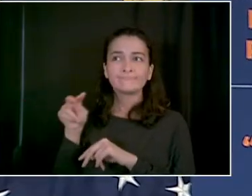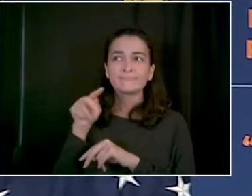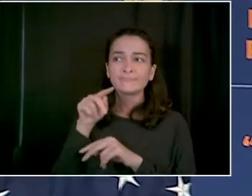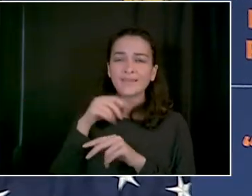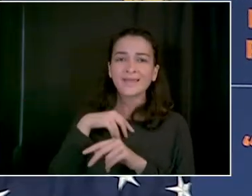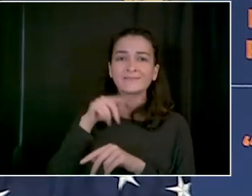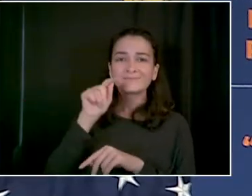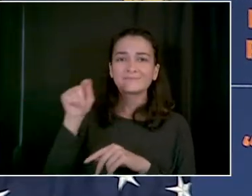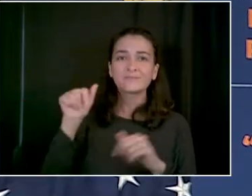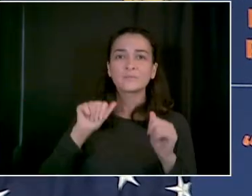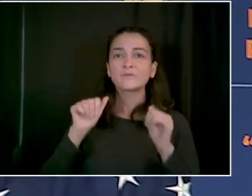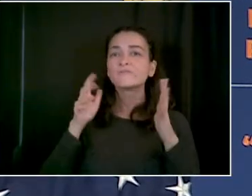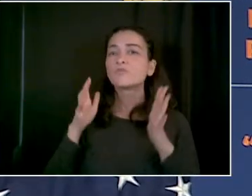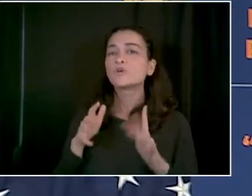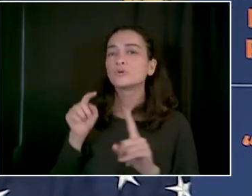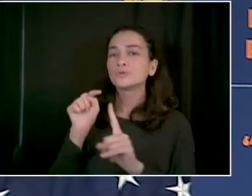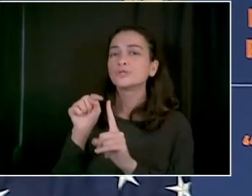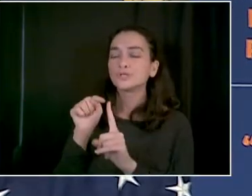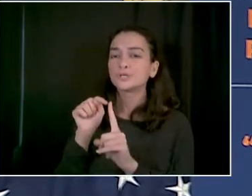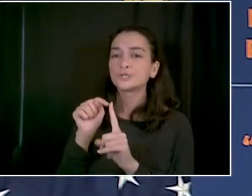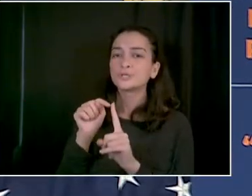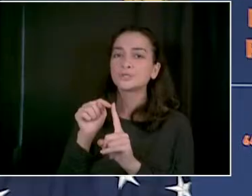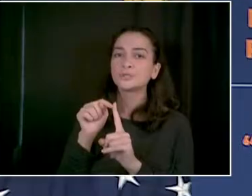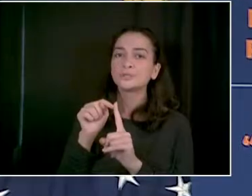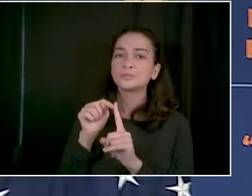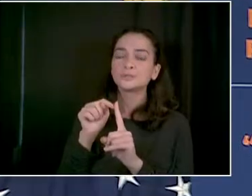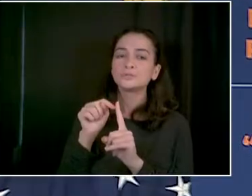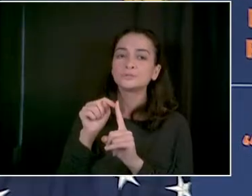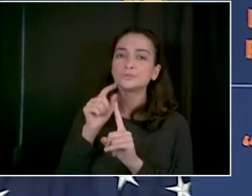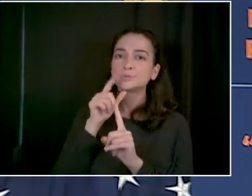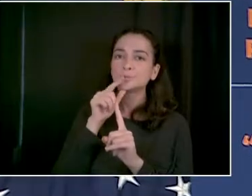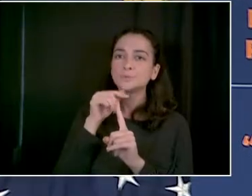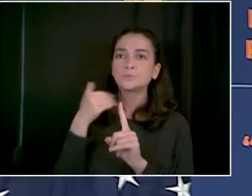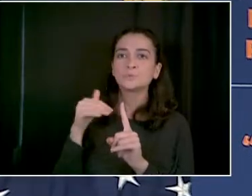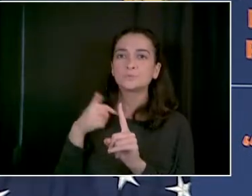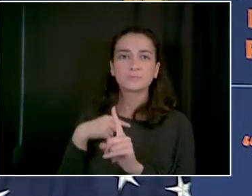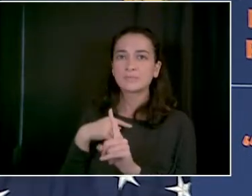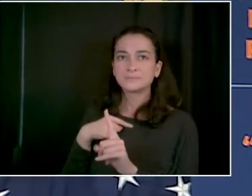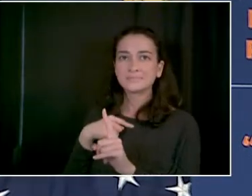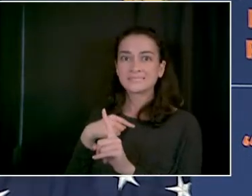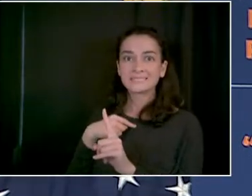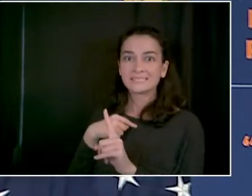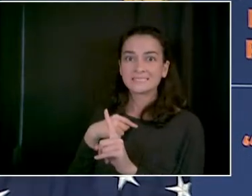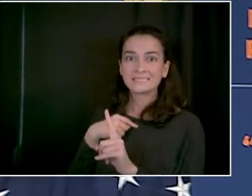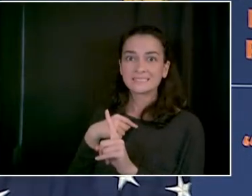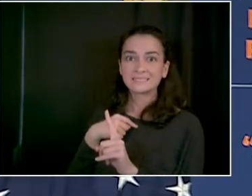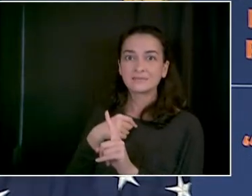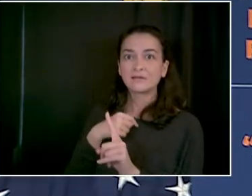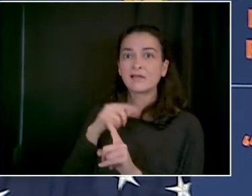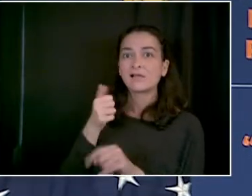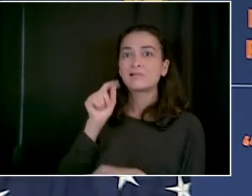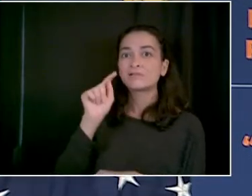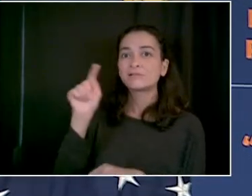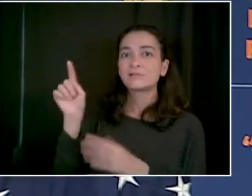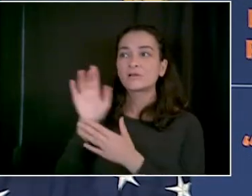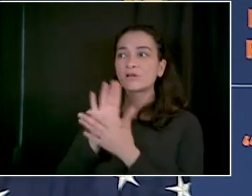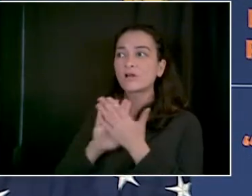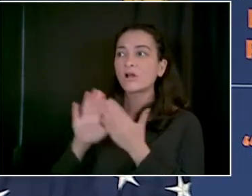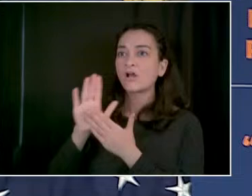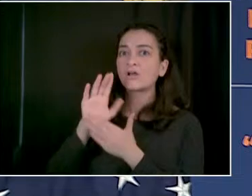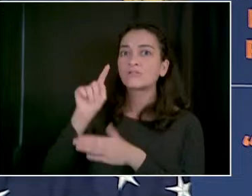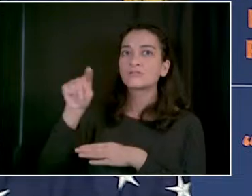colleges have done the same thing. And so the City Parks Foundation, which is an independent